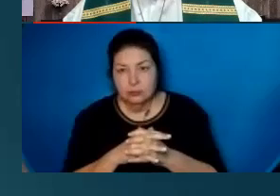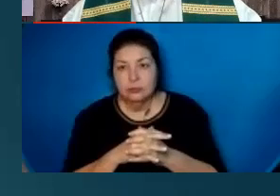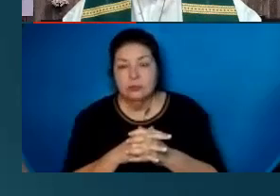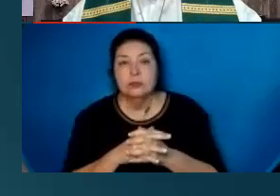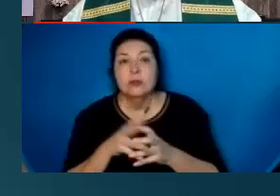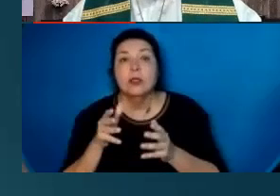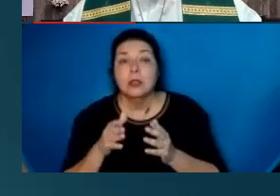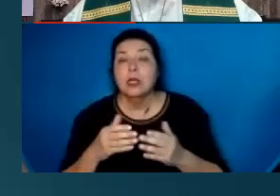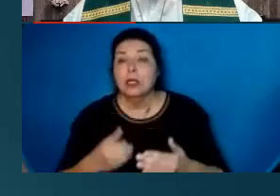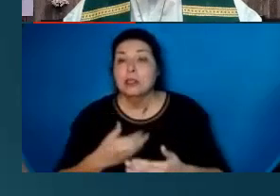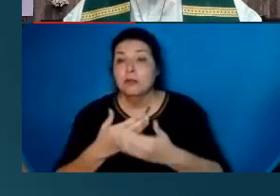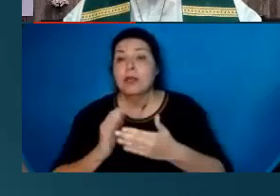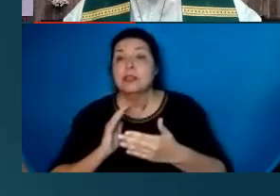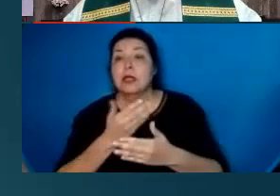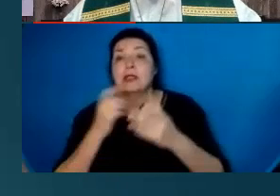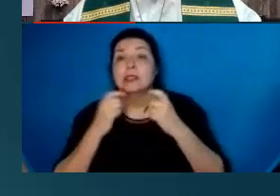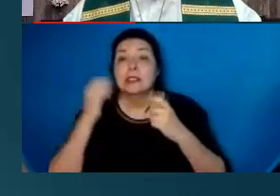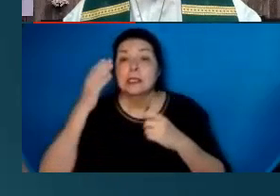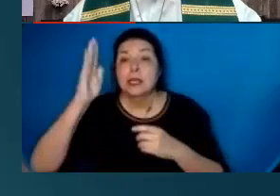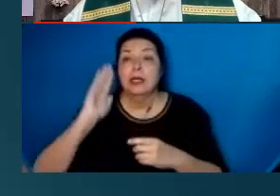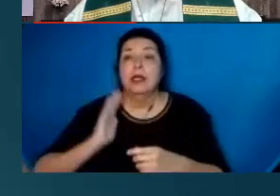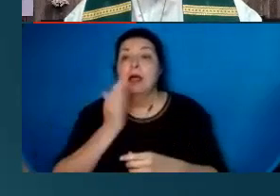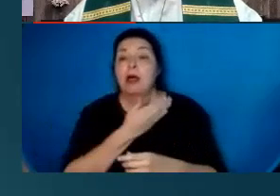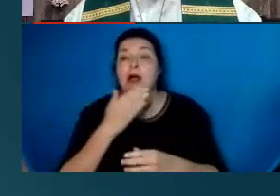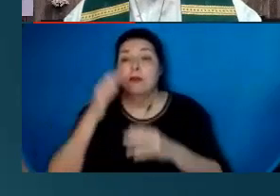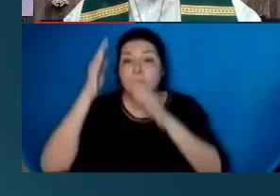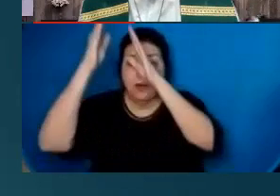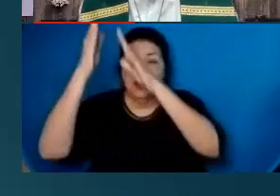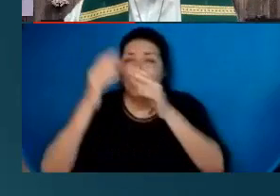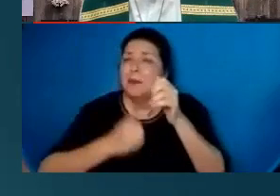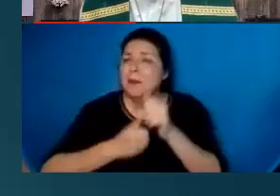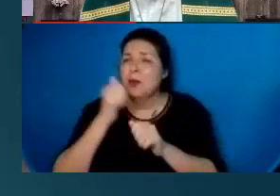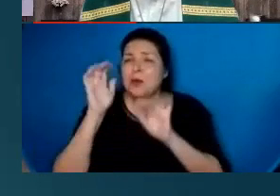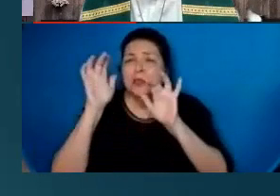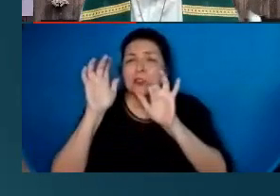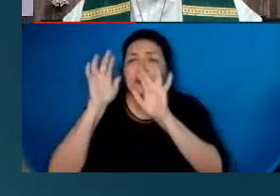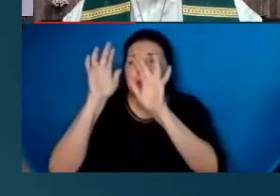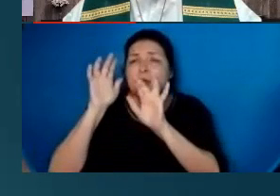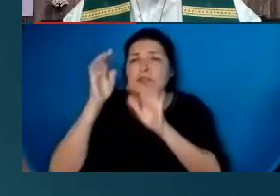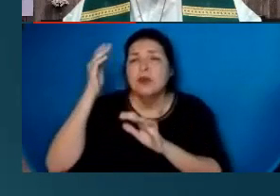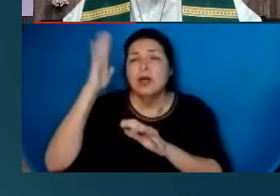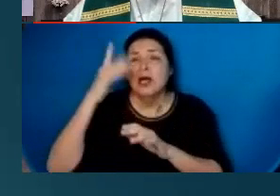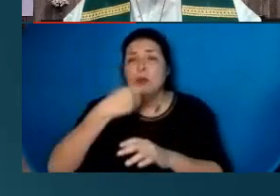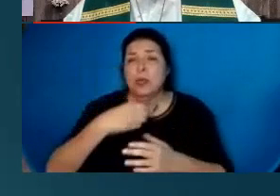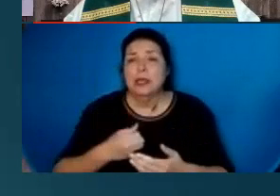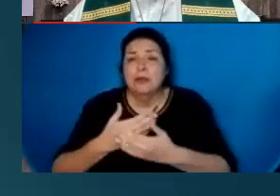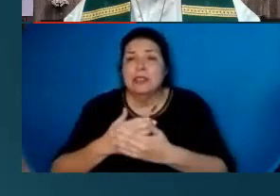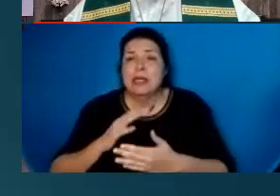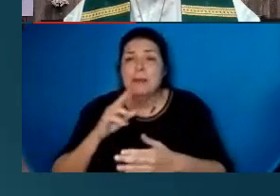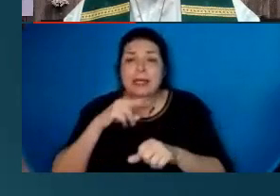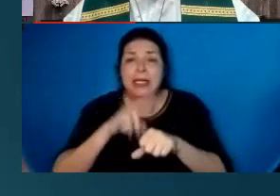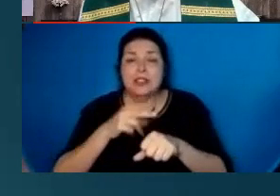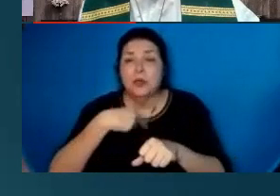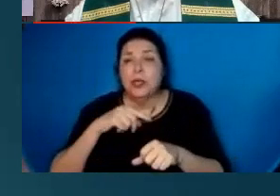Let us then confess our sins to God our Father. Most merciful God, we confess that we are by nature sinful